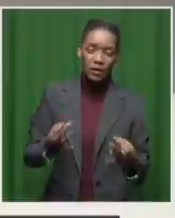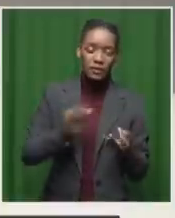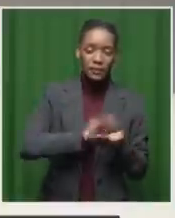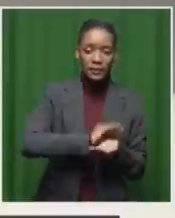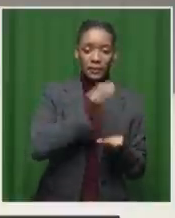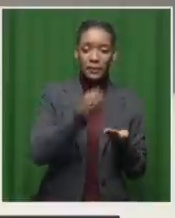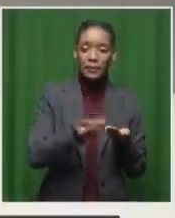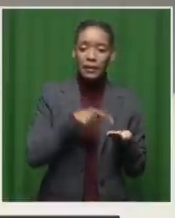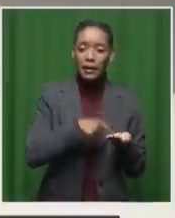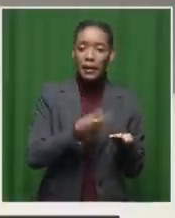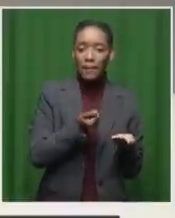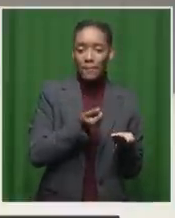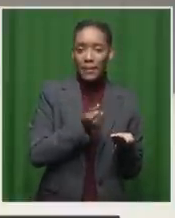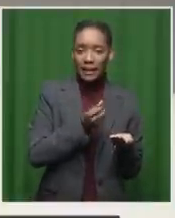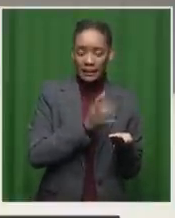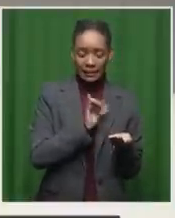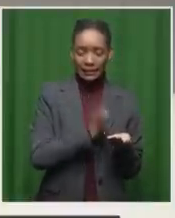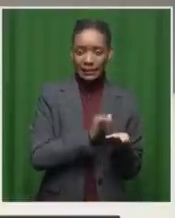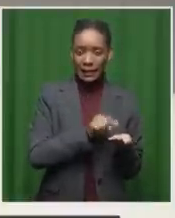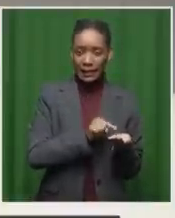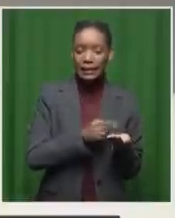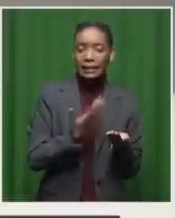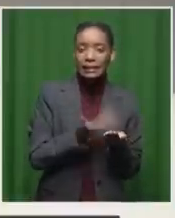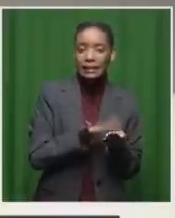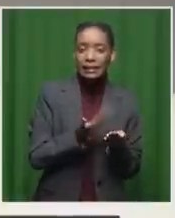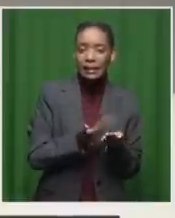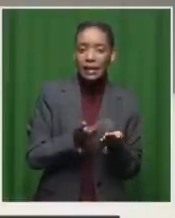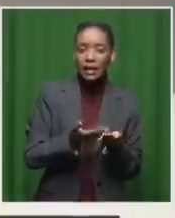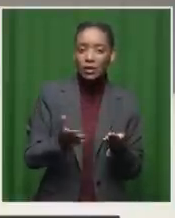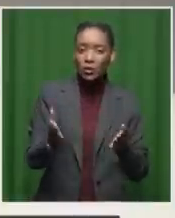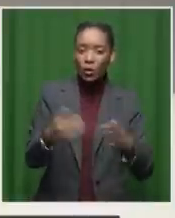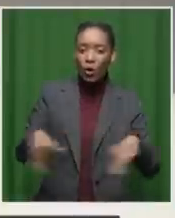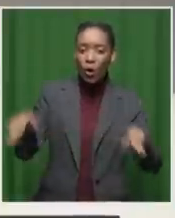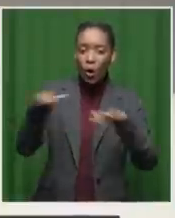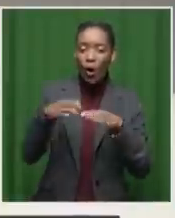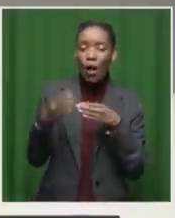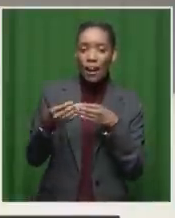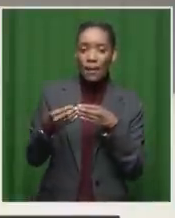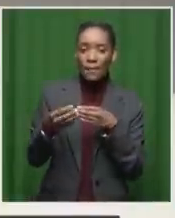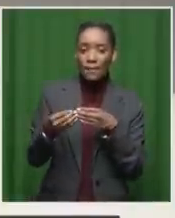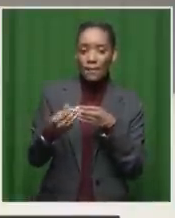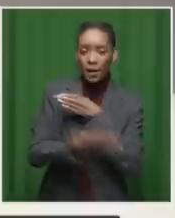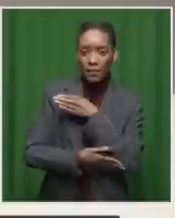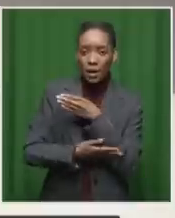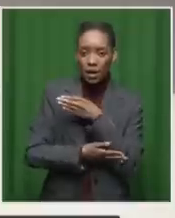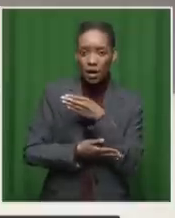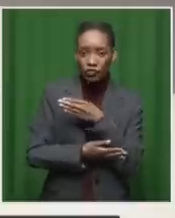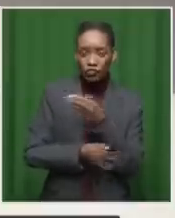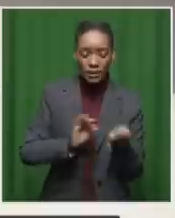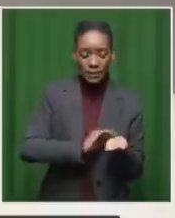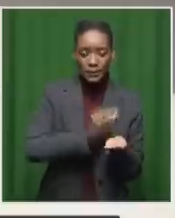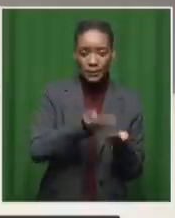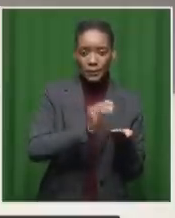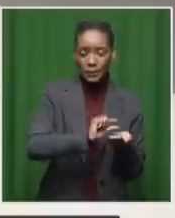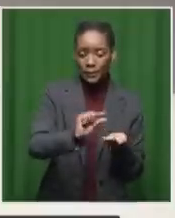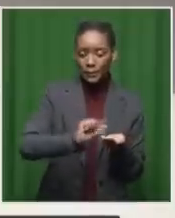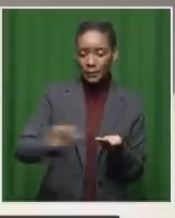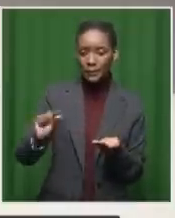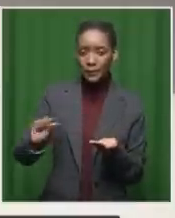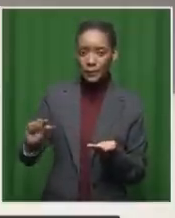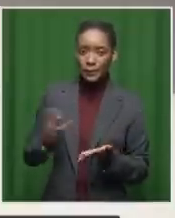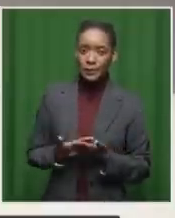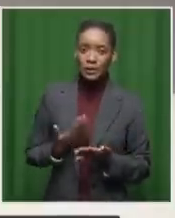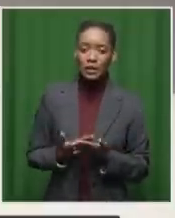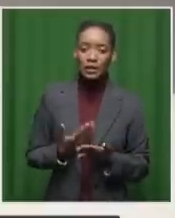provide sufficient fund to all member states. What we learned from the